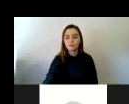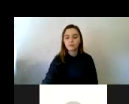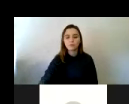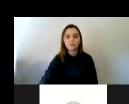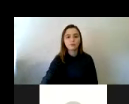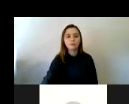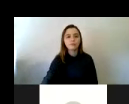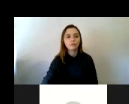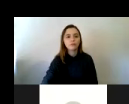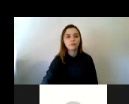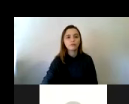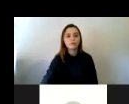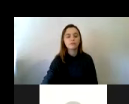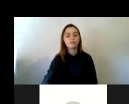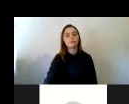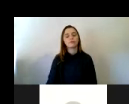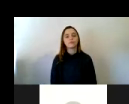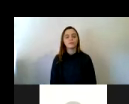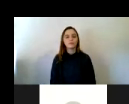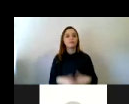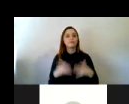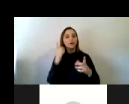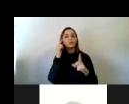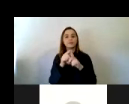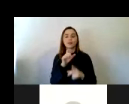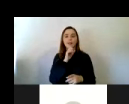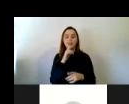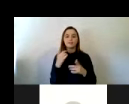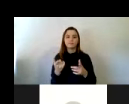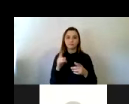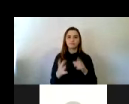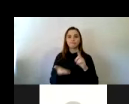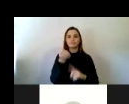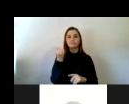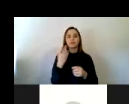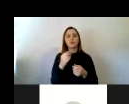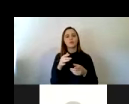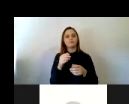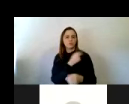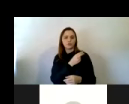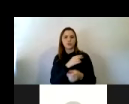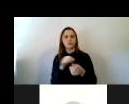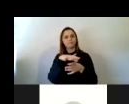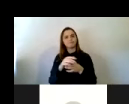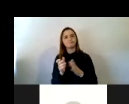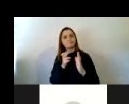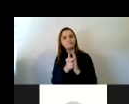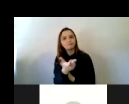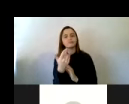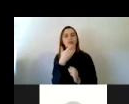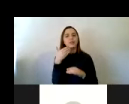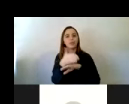In order to arrive to an accessible campus, we don't just